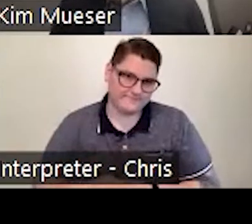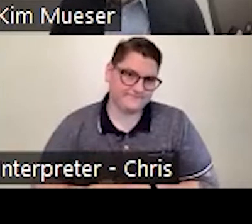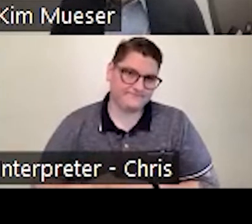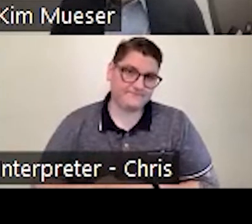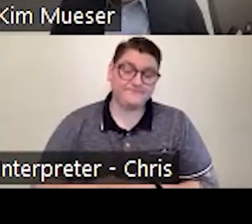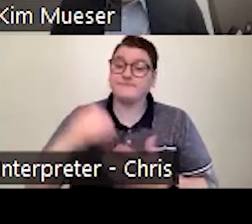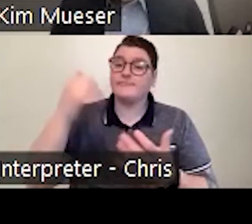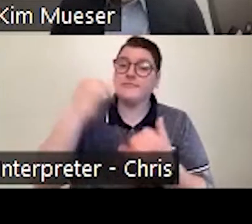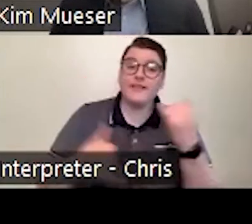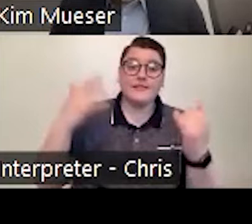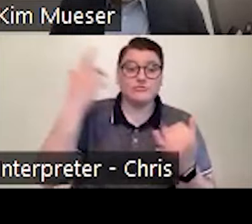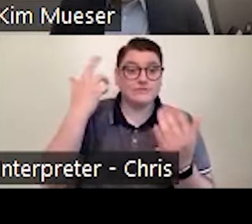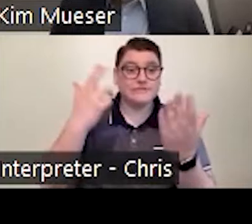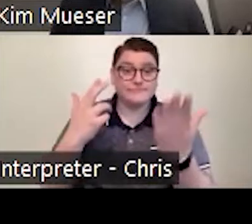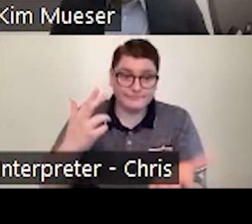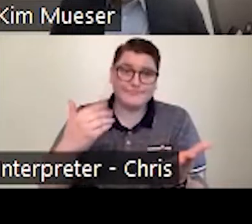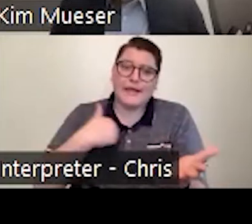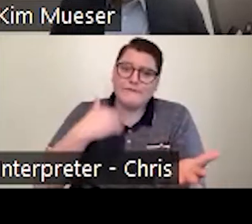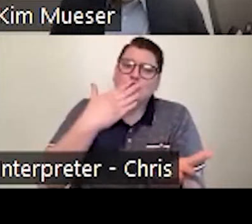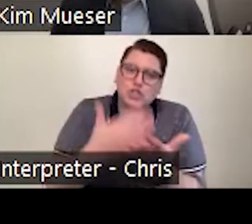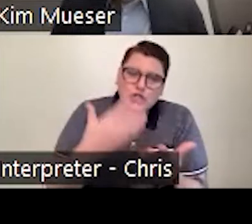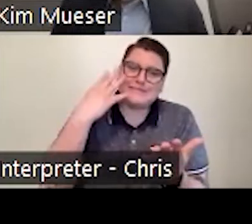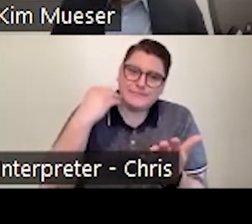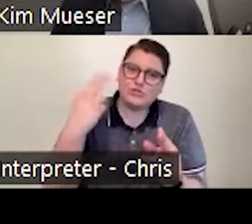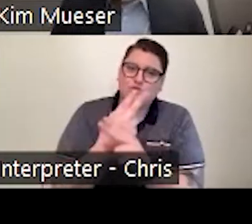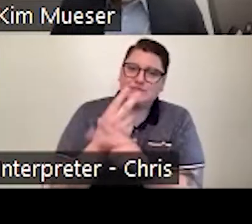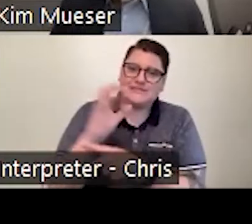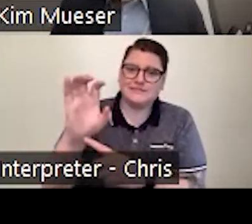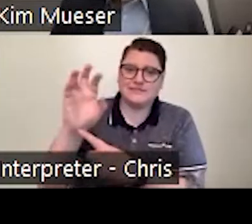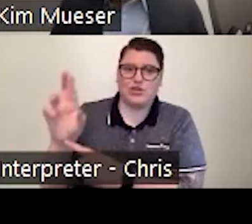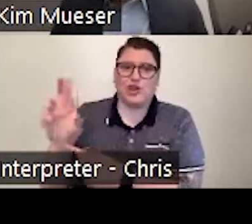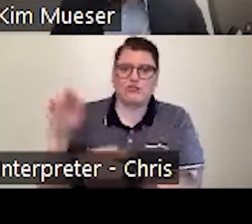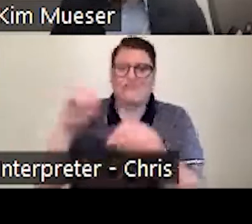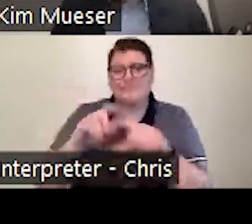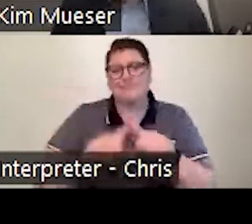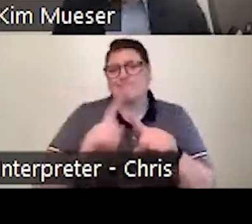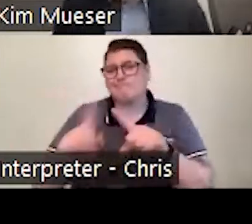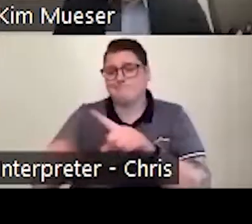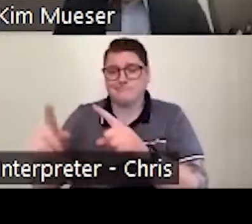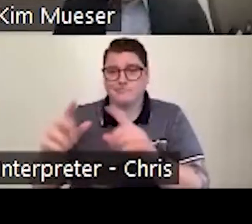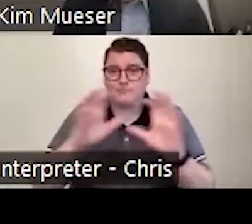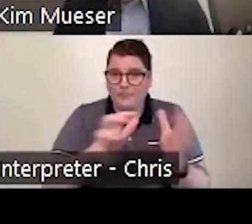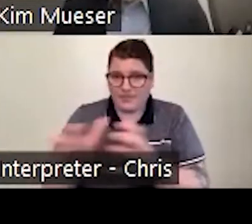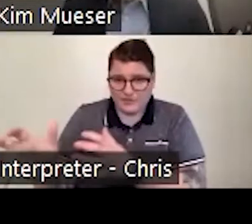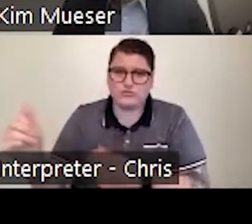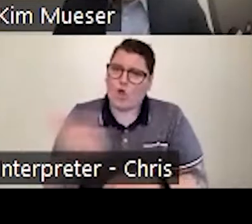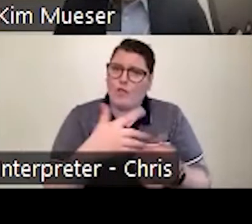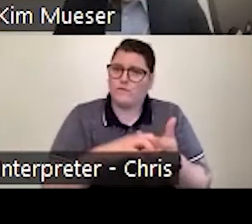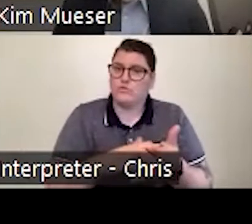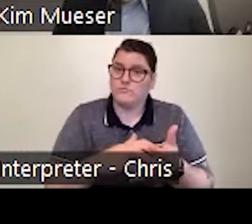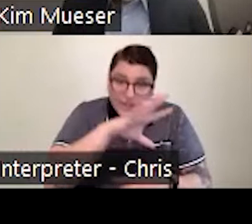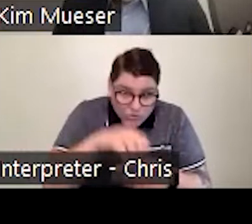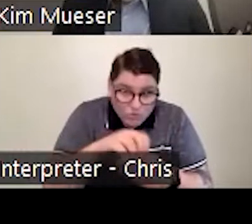good experience, broadly speaking, in the field of using cognitive restructuring in a wide range of different populations, including people